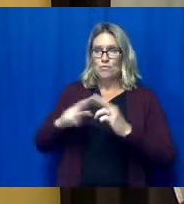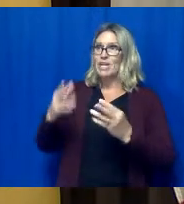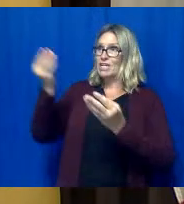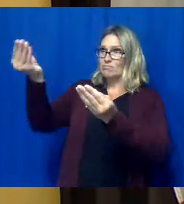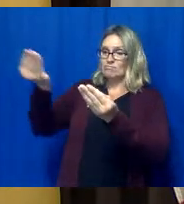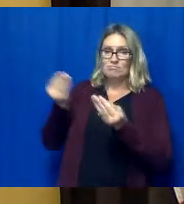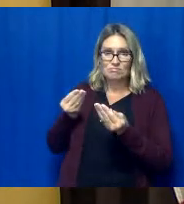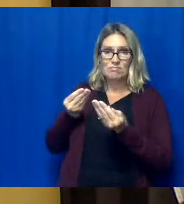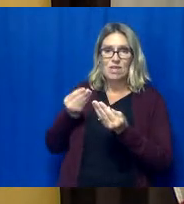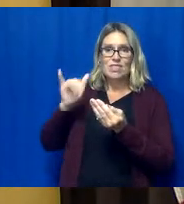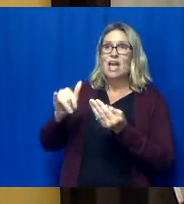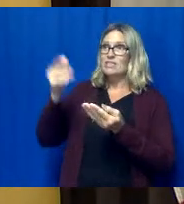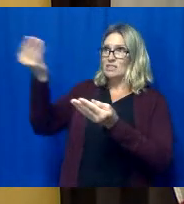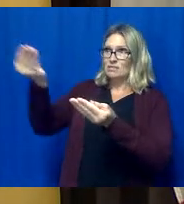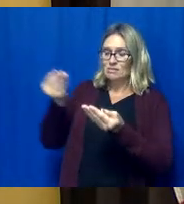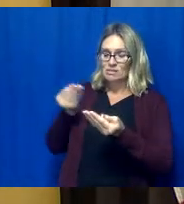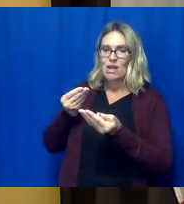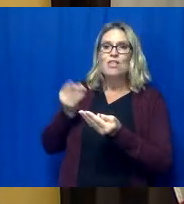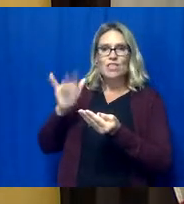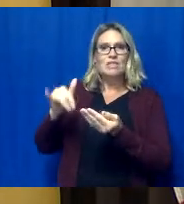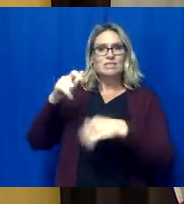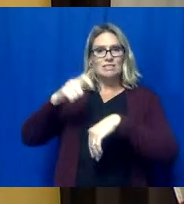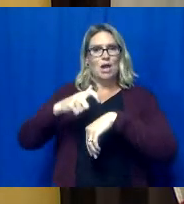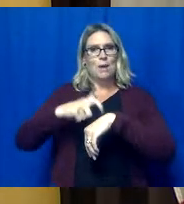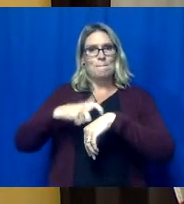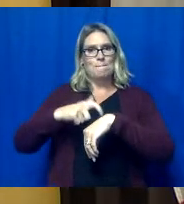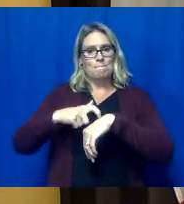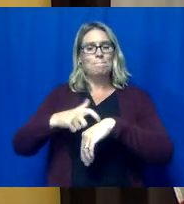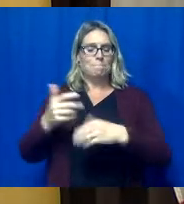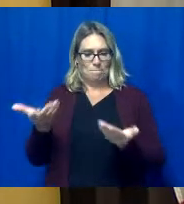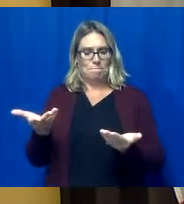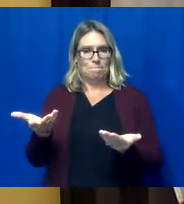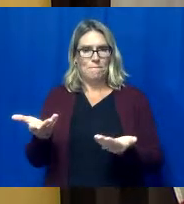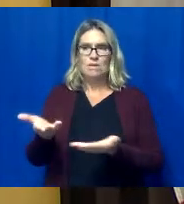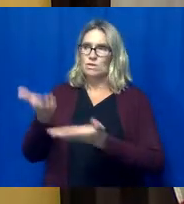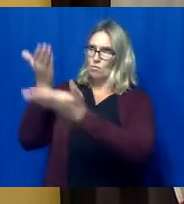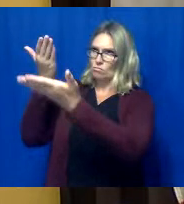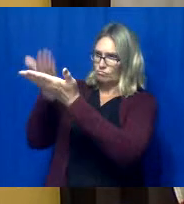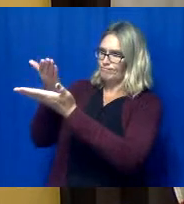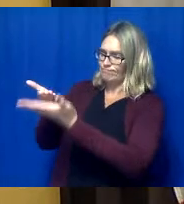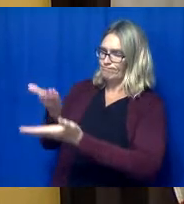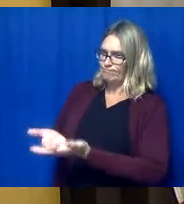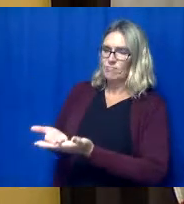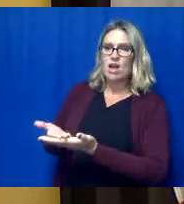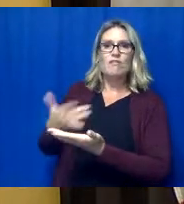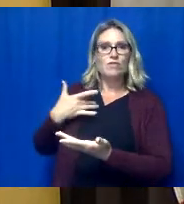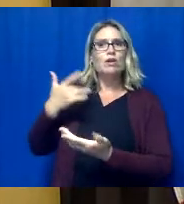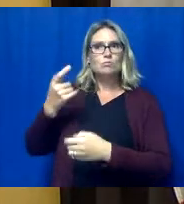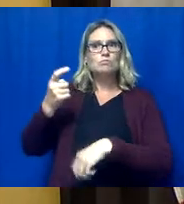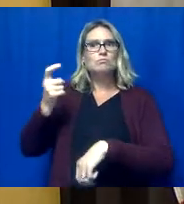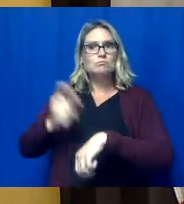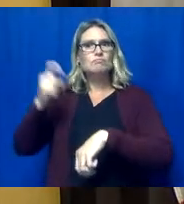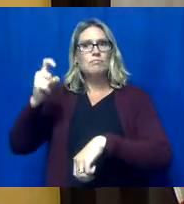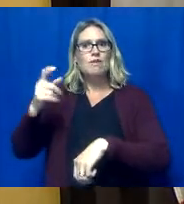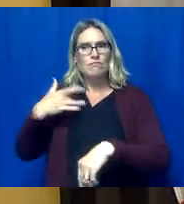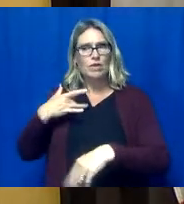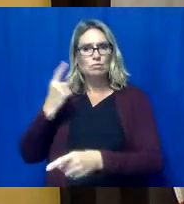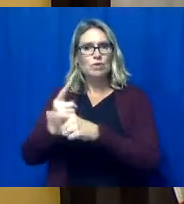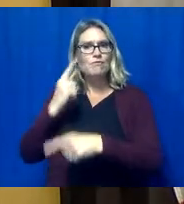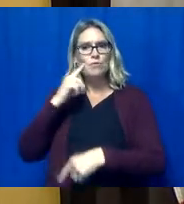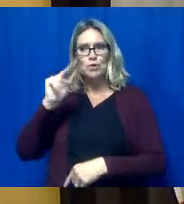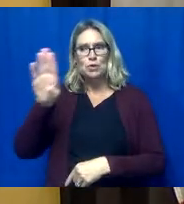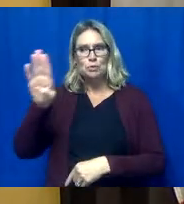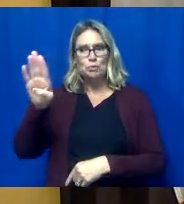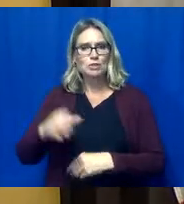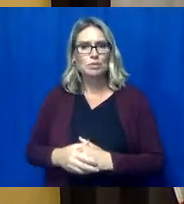where we were in the pandemic of the time. It was the right thing to do for New Brunswick. It was the right thing to do in relation to